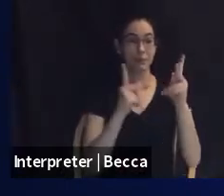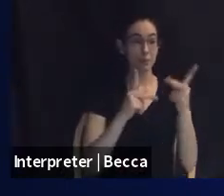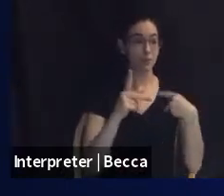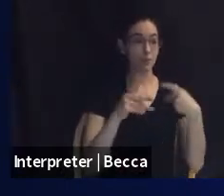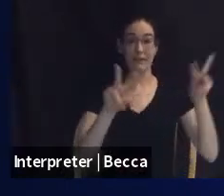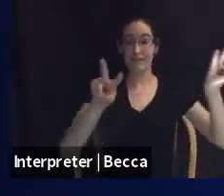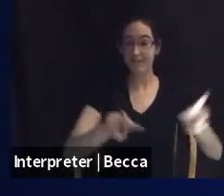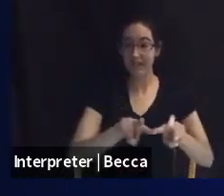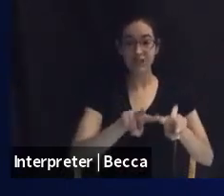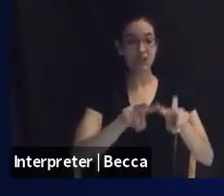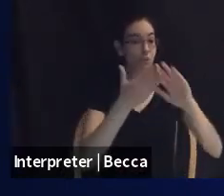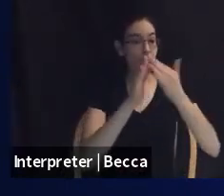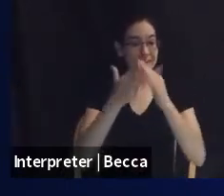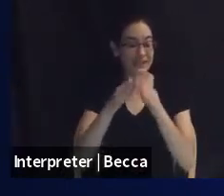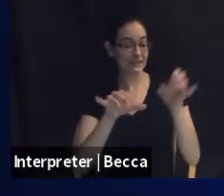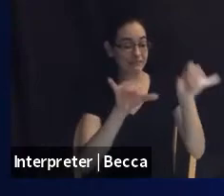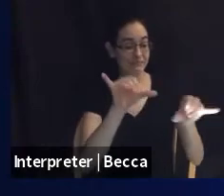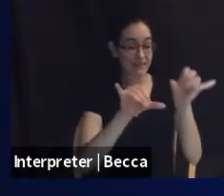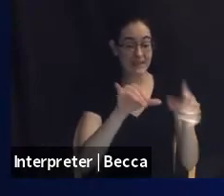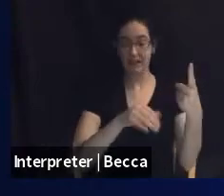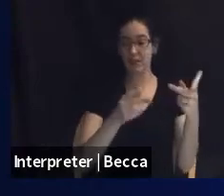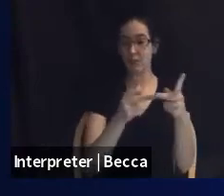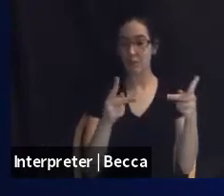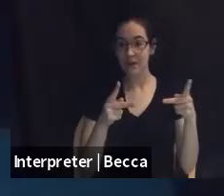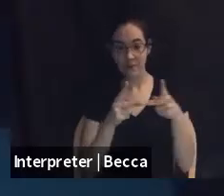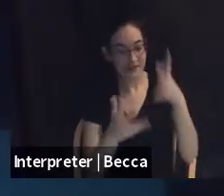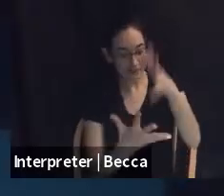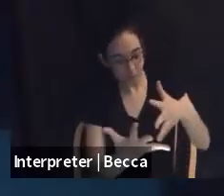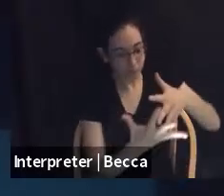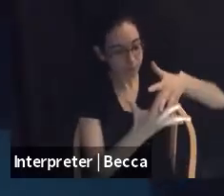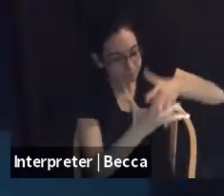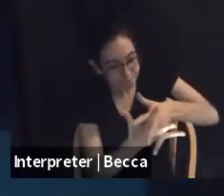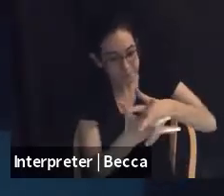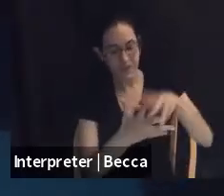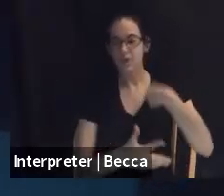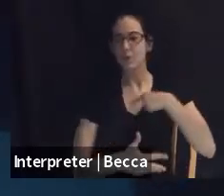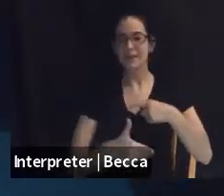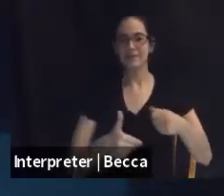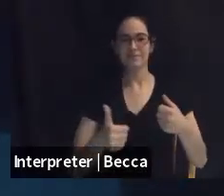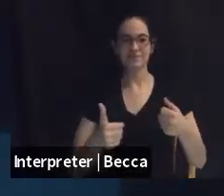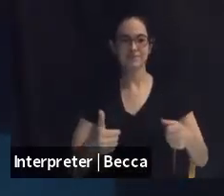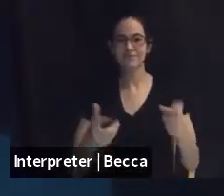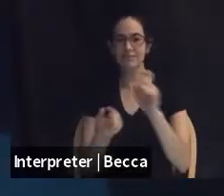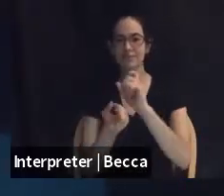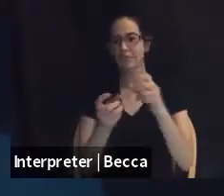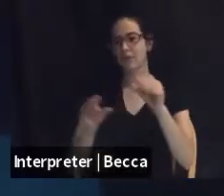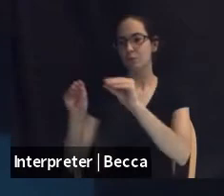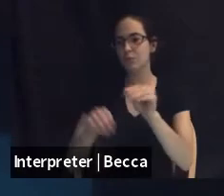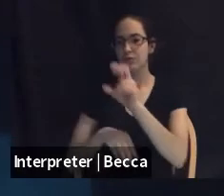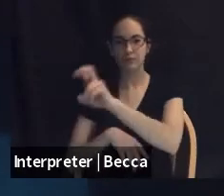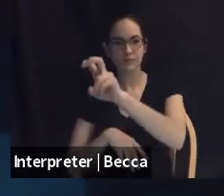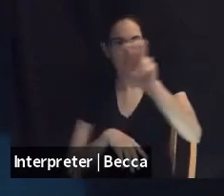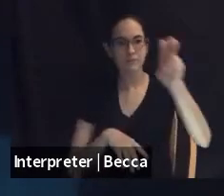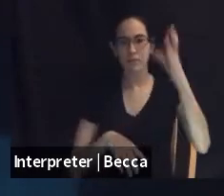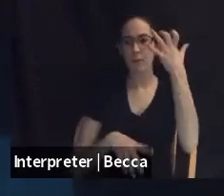people were stayed in one place and put down roots. We're transient. We move because of job opportunities and things that are happening.